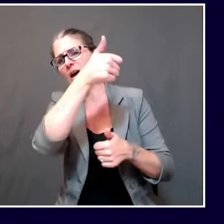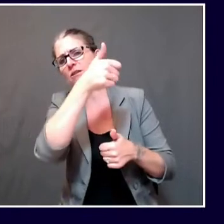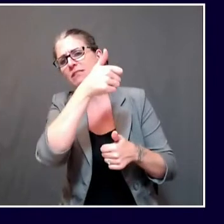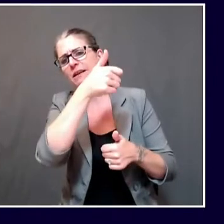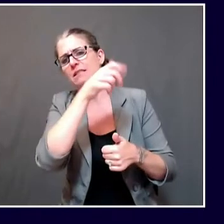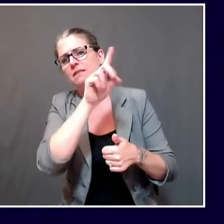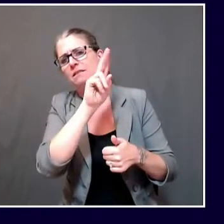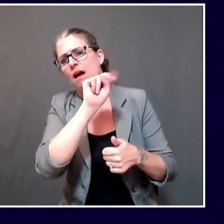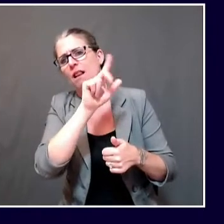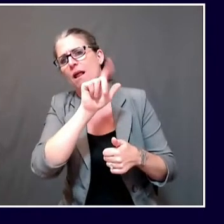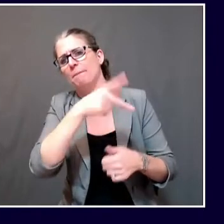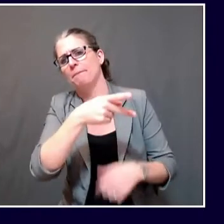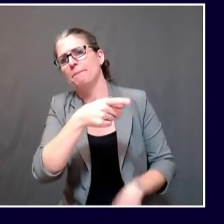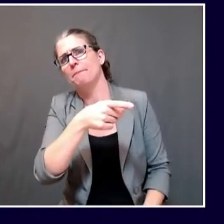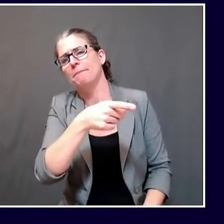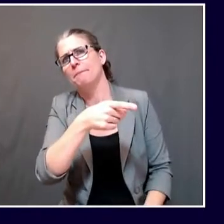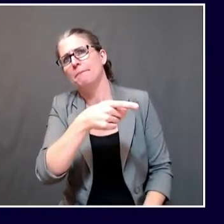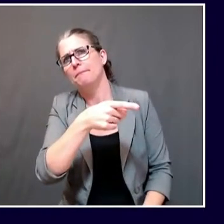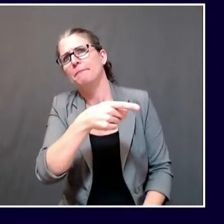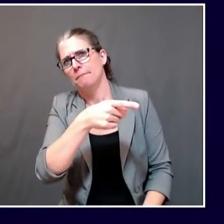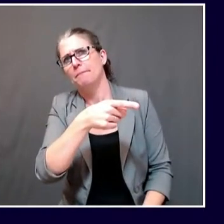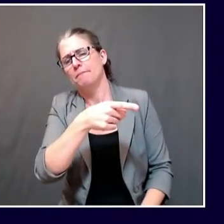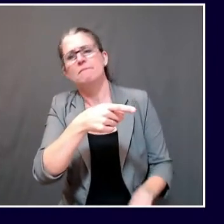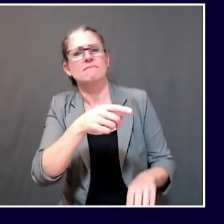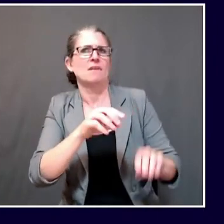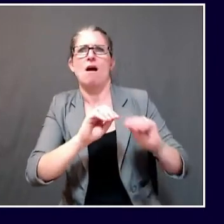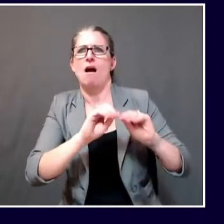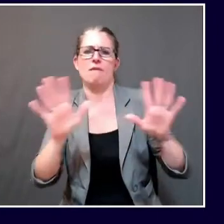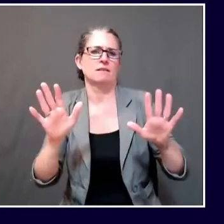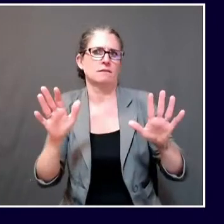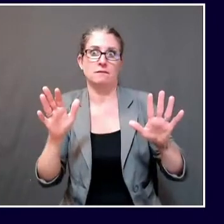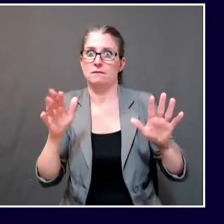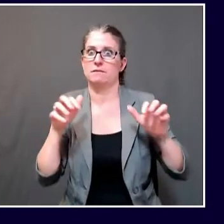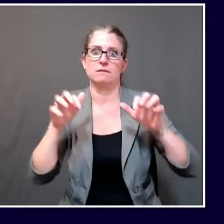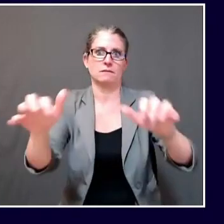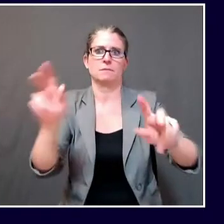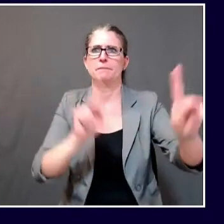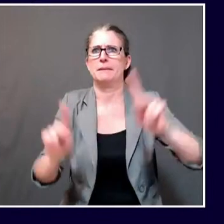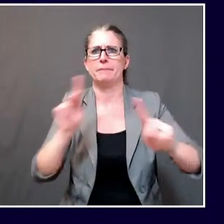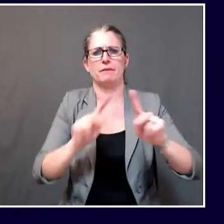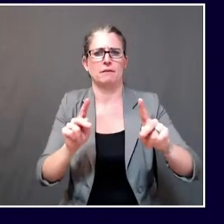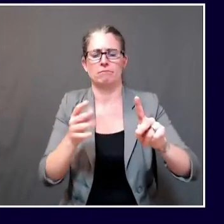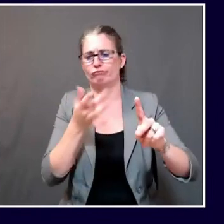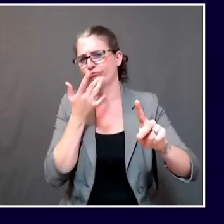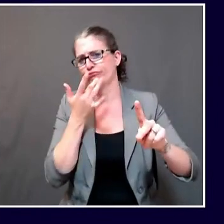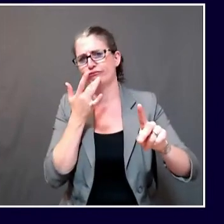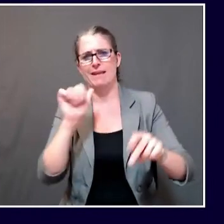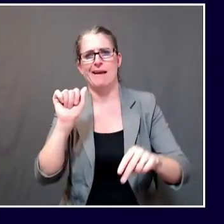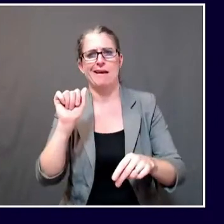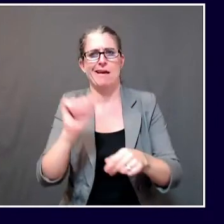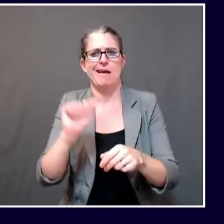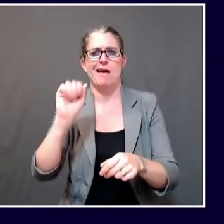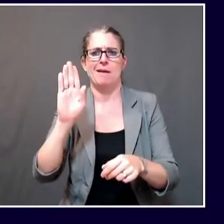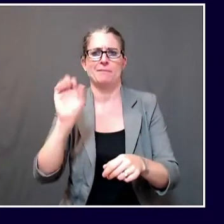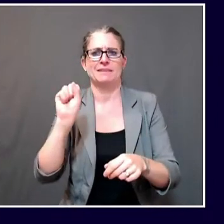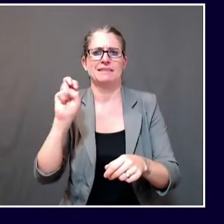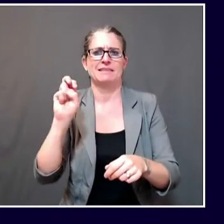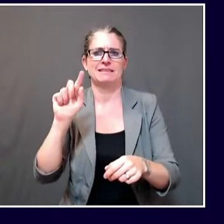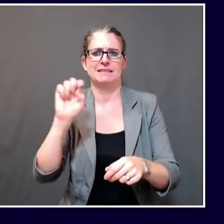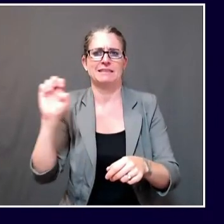people are voting absentee this year. Do we have any idea of the tentative number of ballots that have already been cast so far?